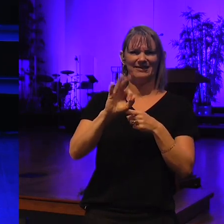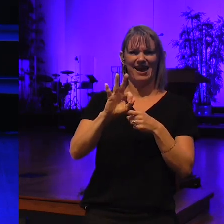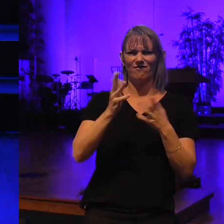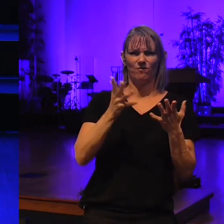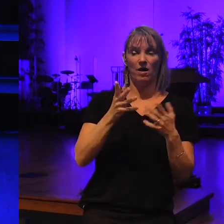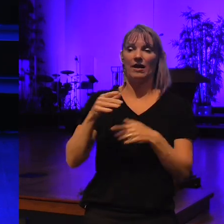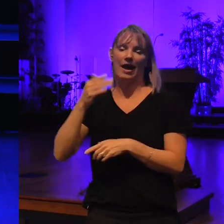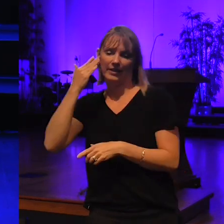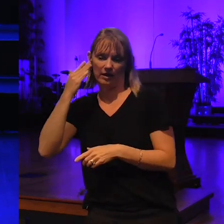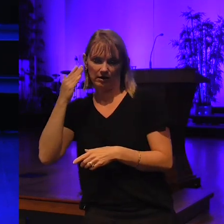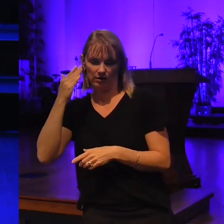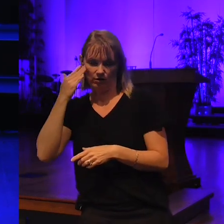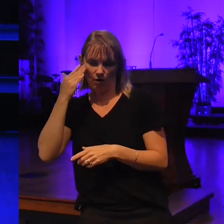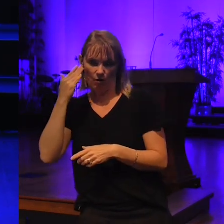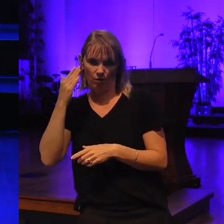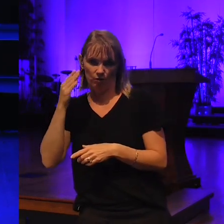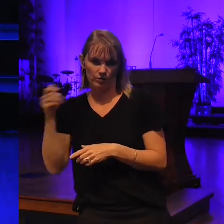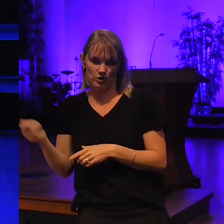sword is.